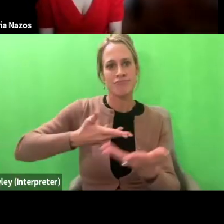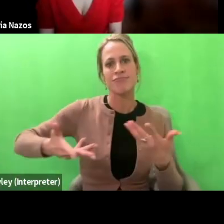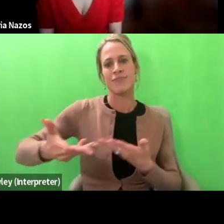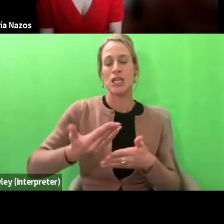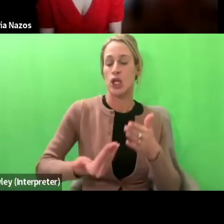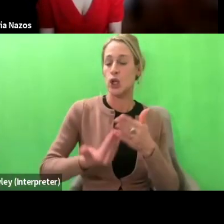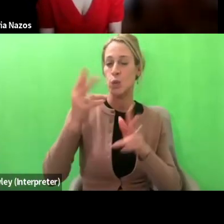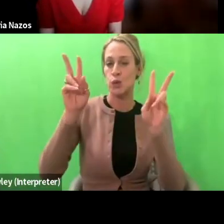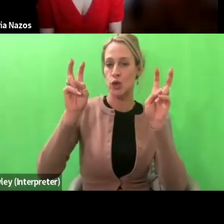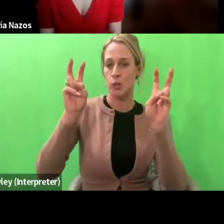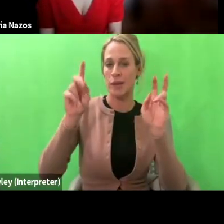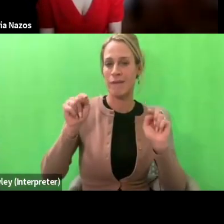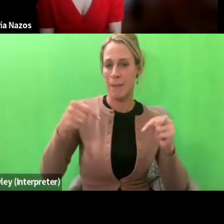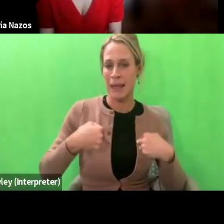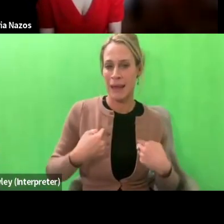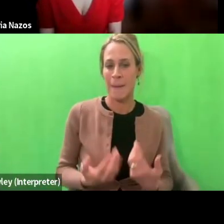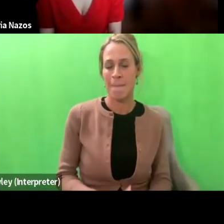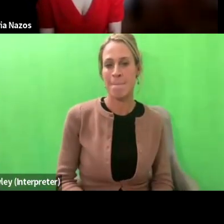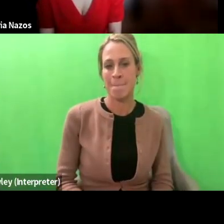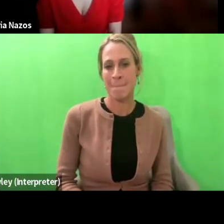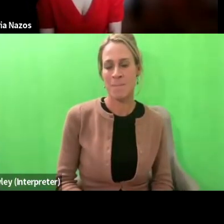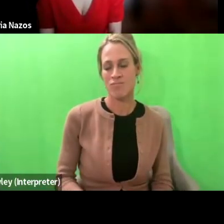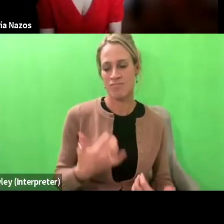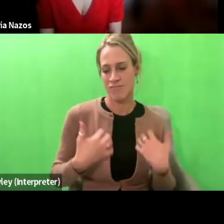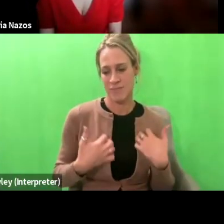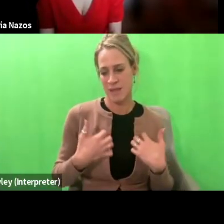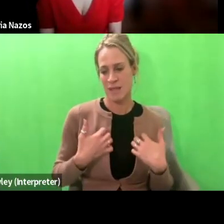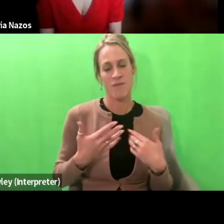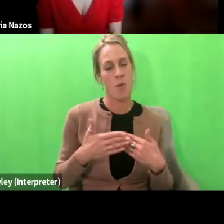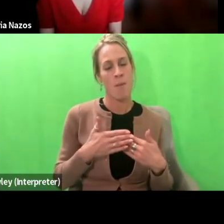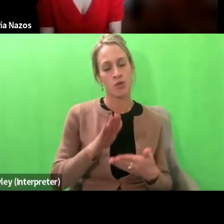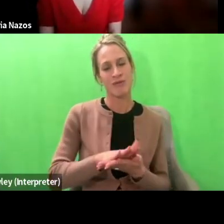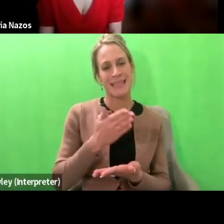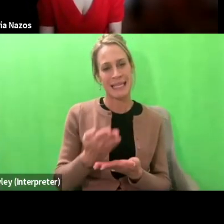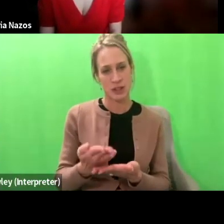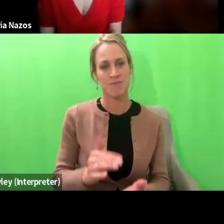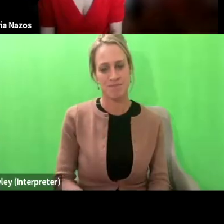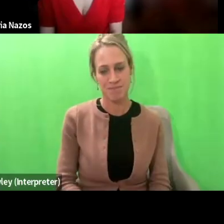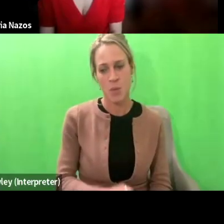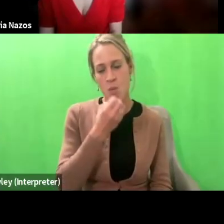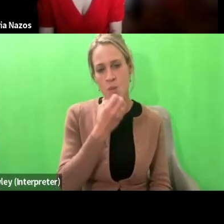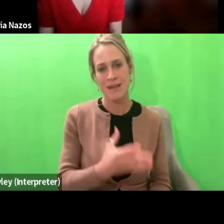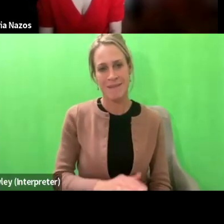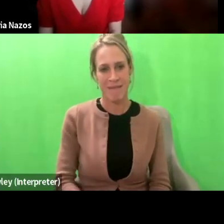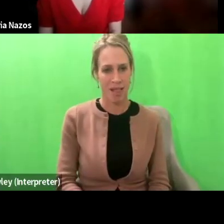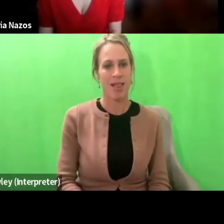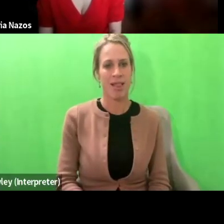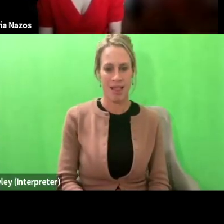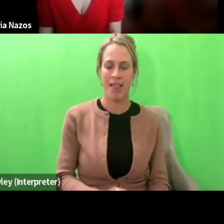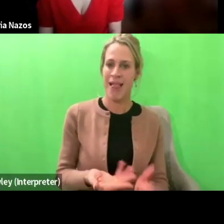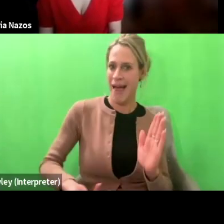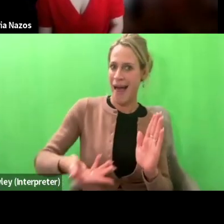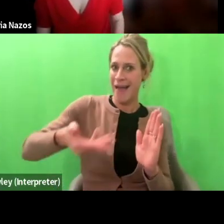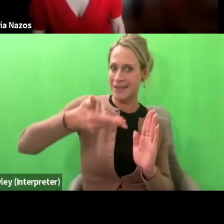me. But yes, looking forward to more translation. Wonderful. Lots of things to add to the